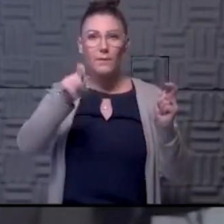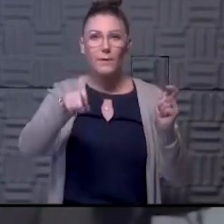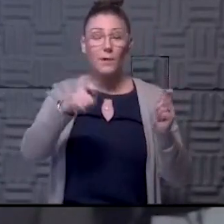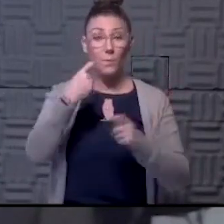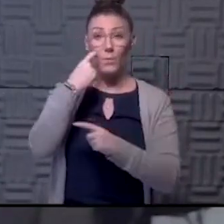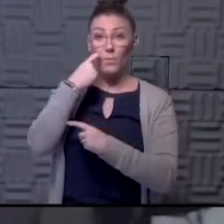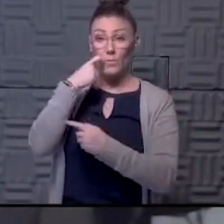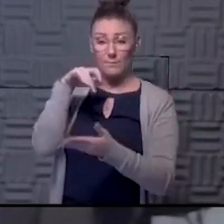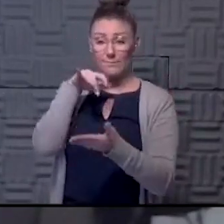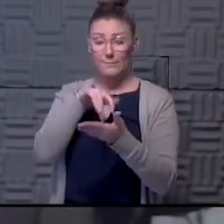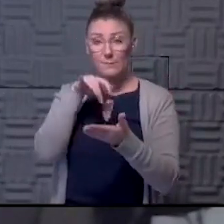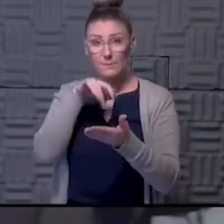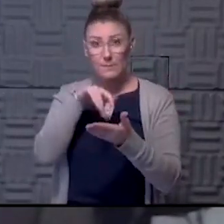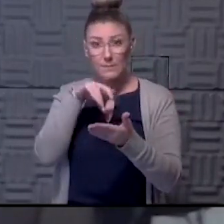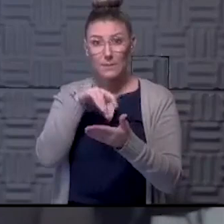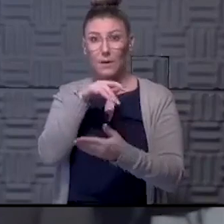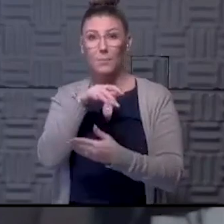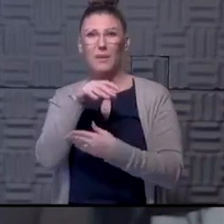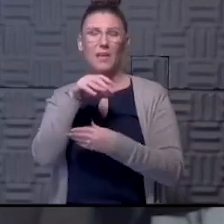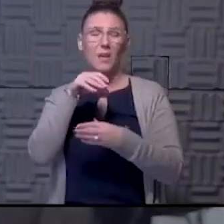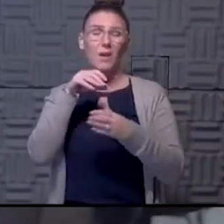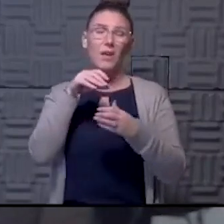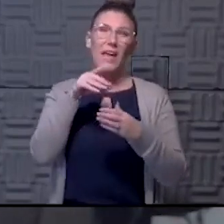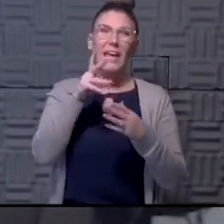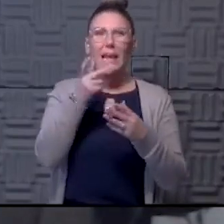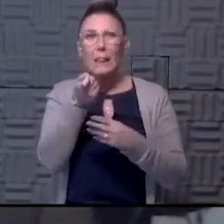recent study in JAMA actually had a little more